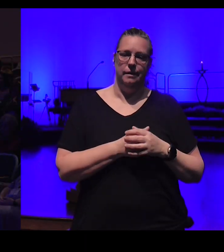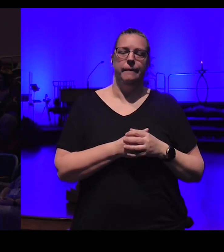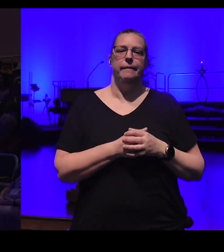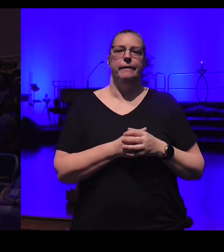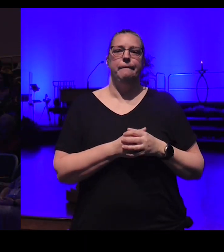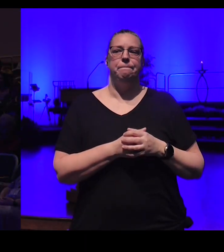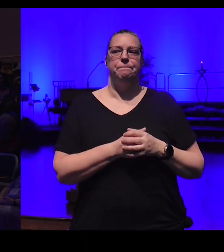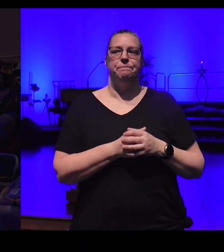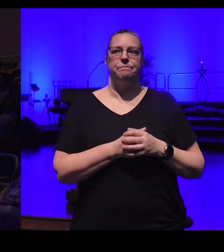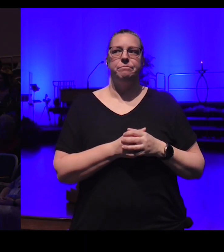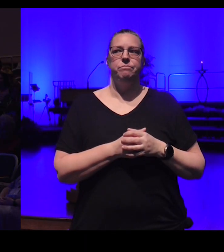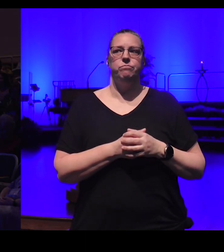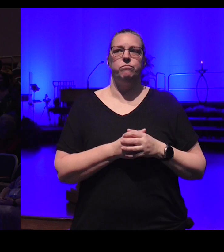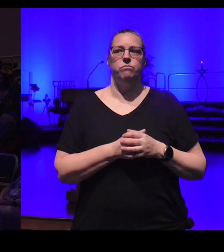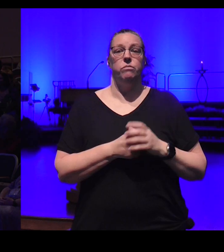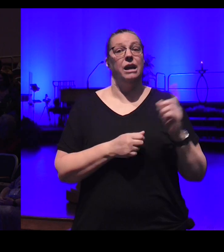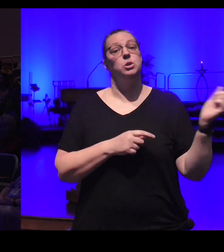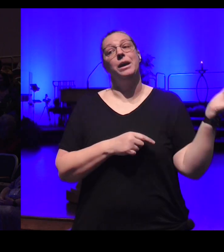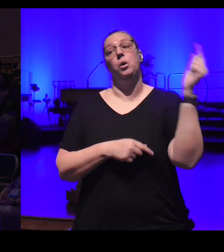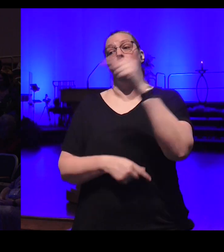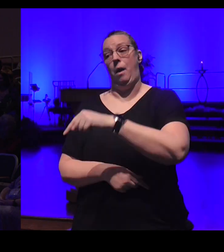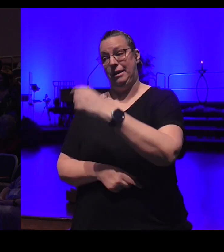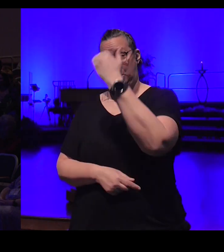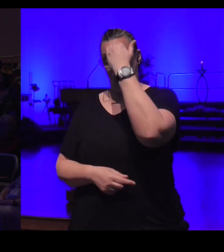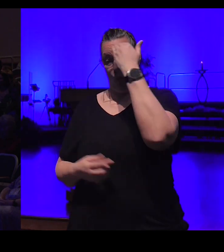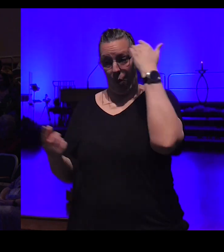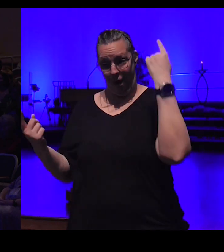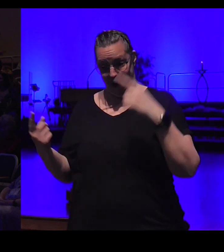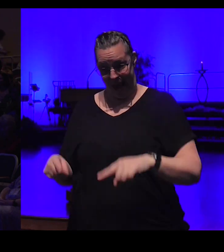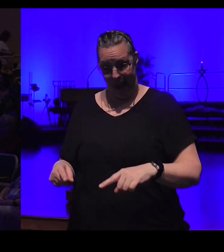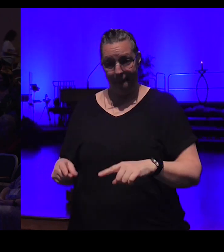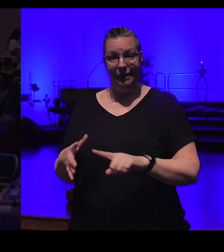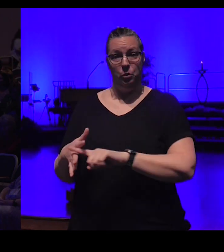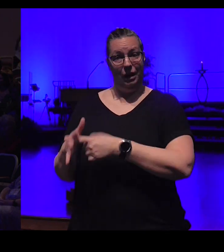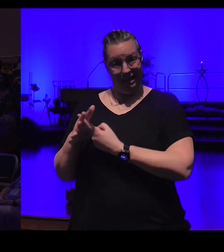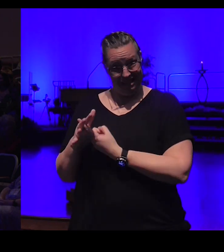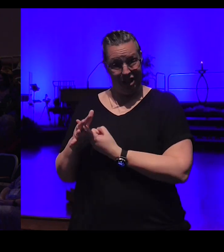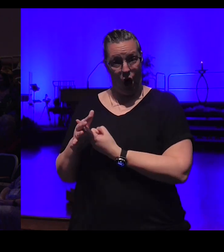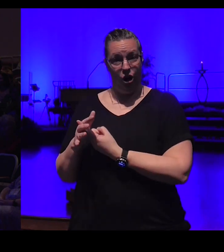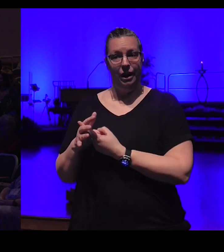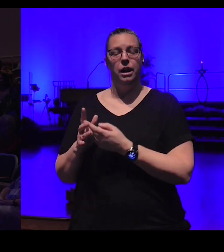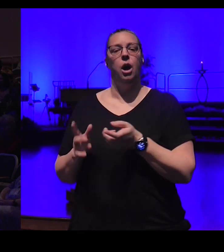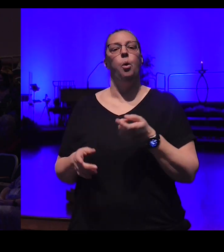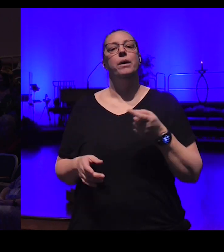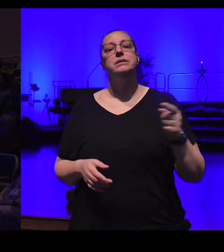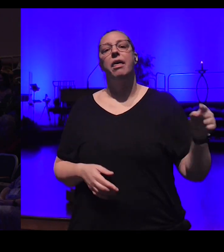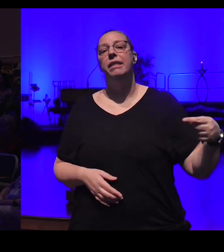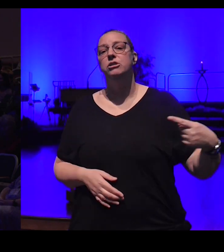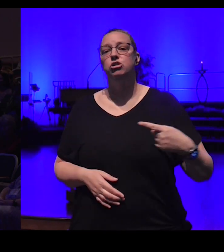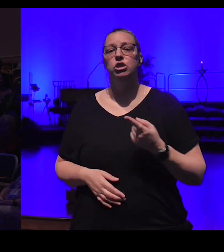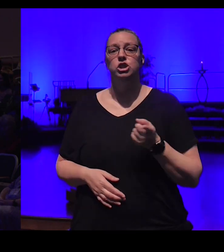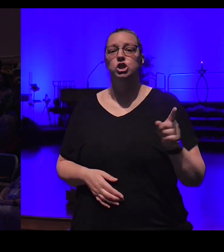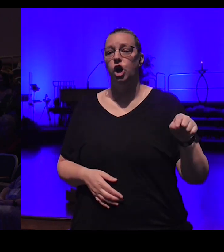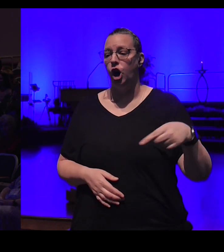he went there, and you know what transpired when he began was a circuitous journey